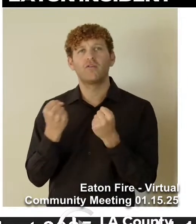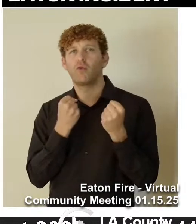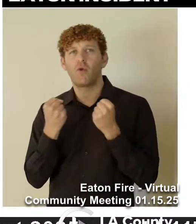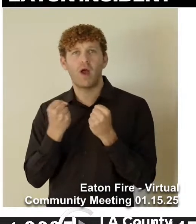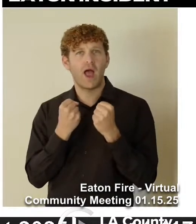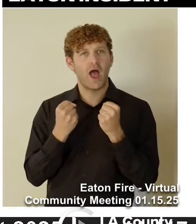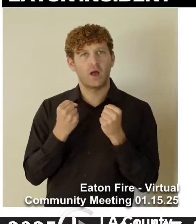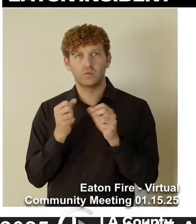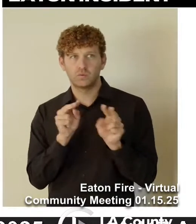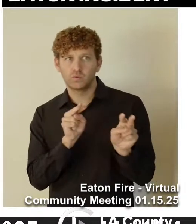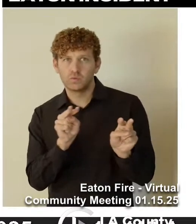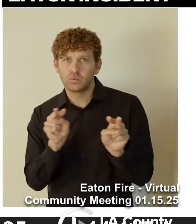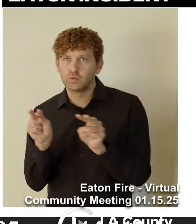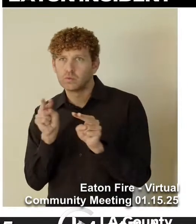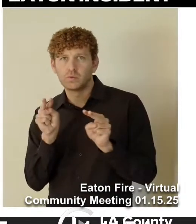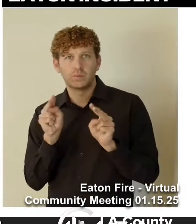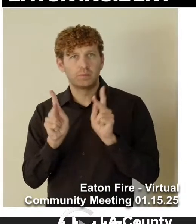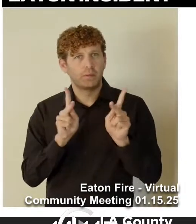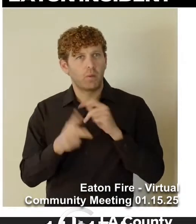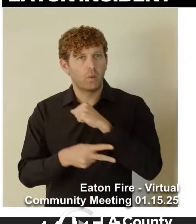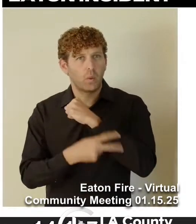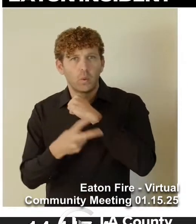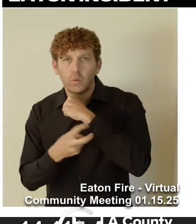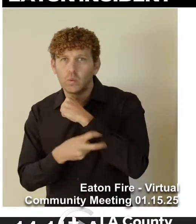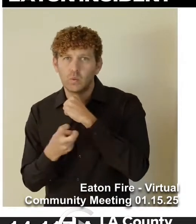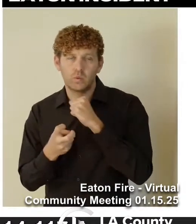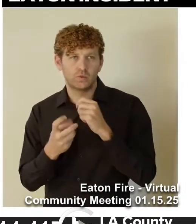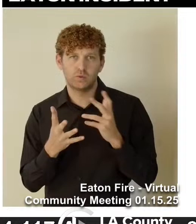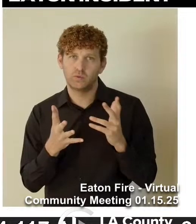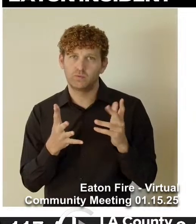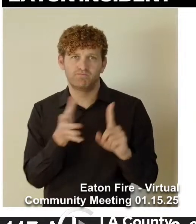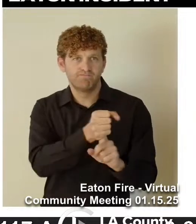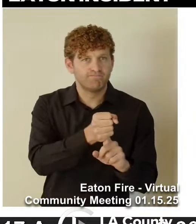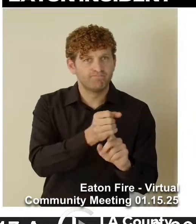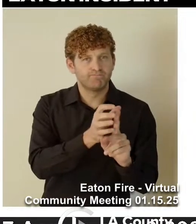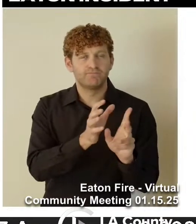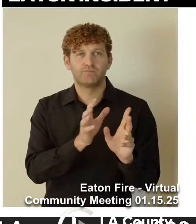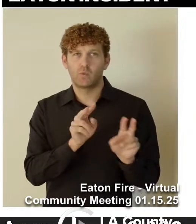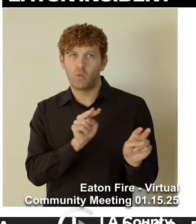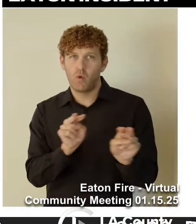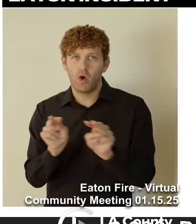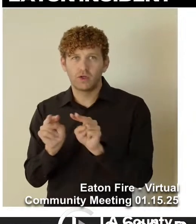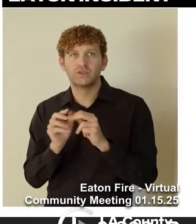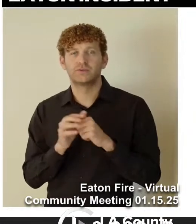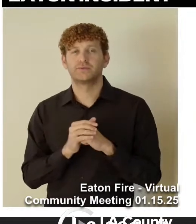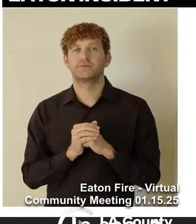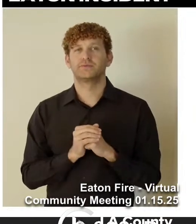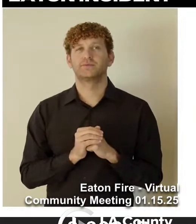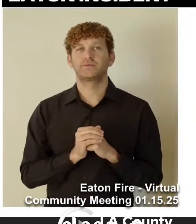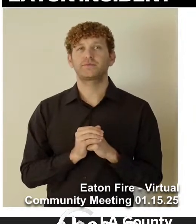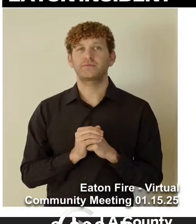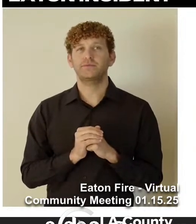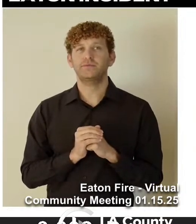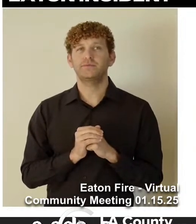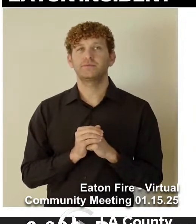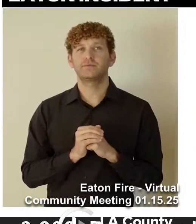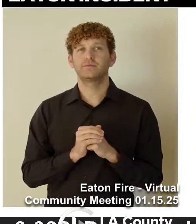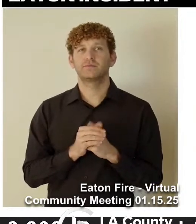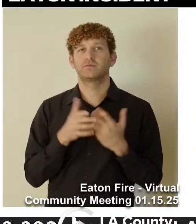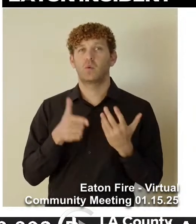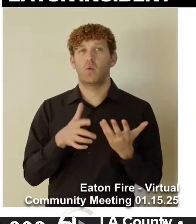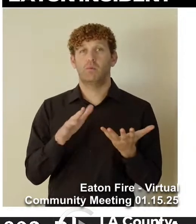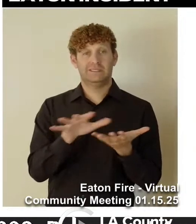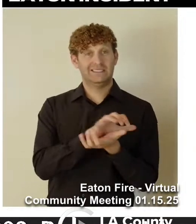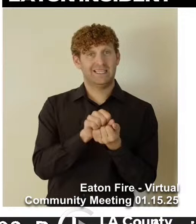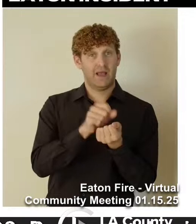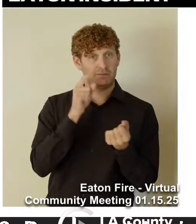that throughout the whole situation. Just want to talk about the damage inspection.